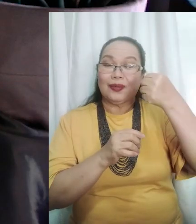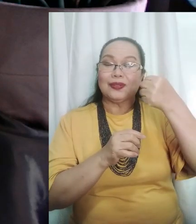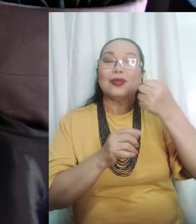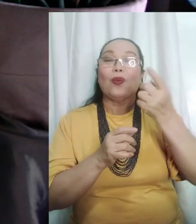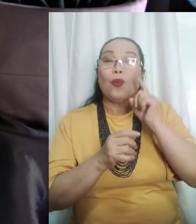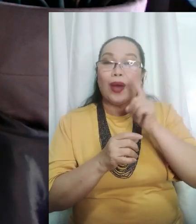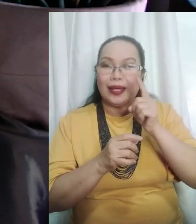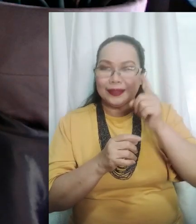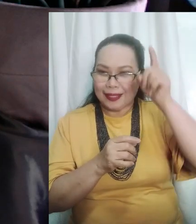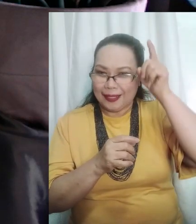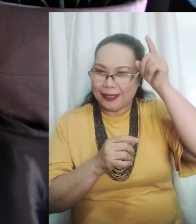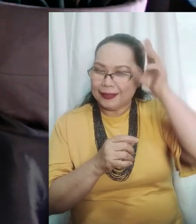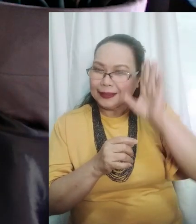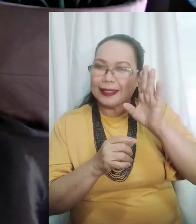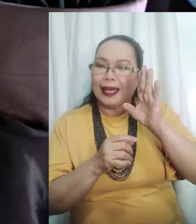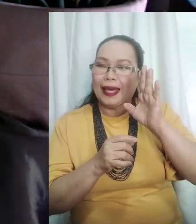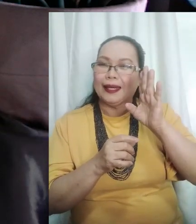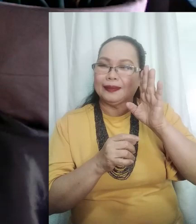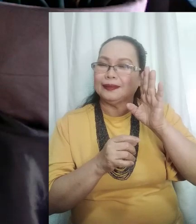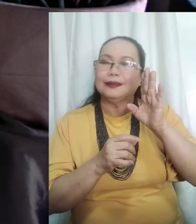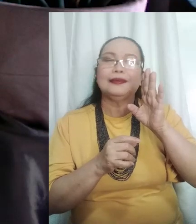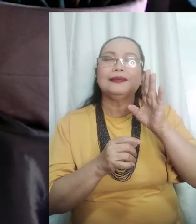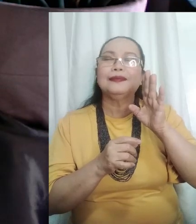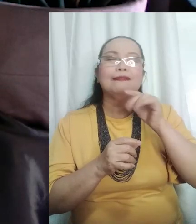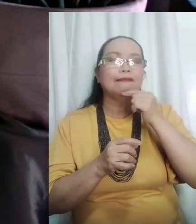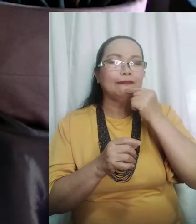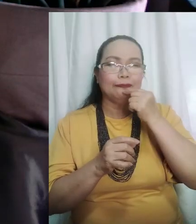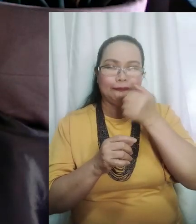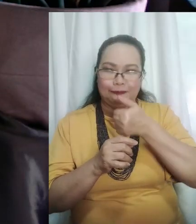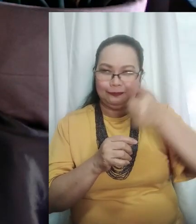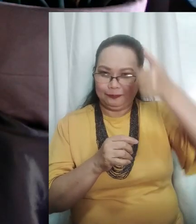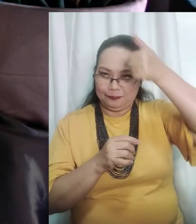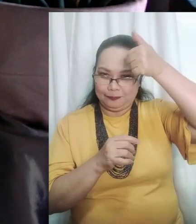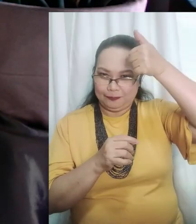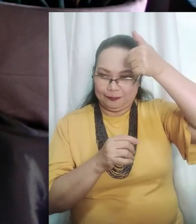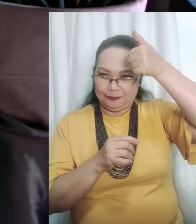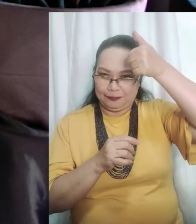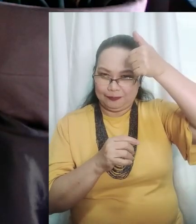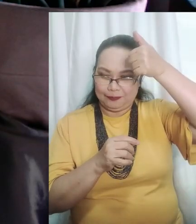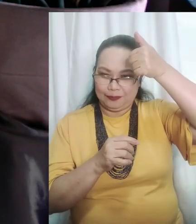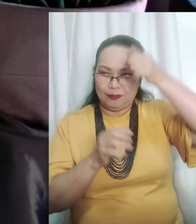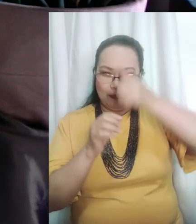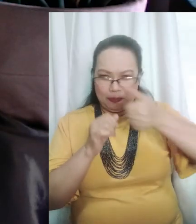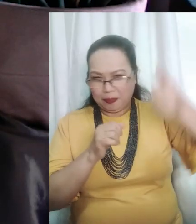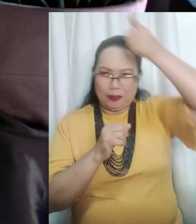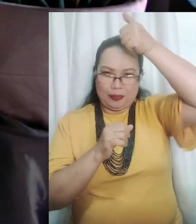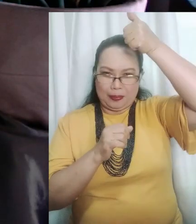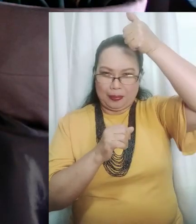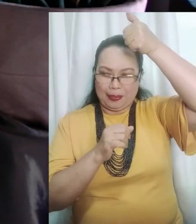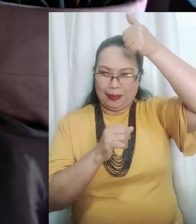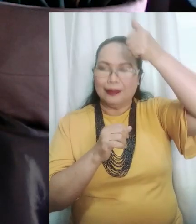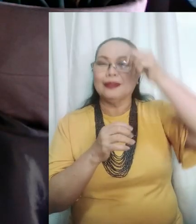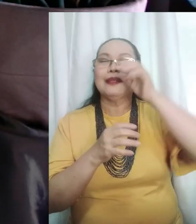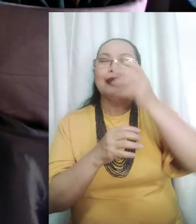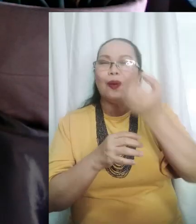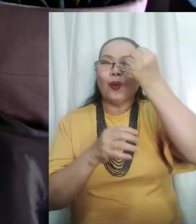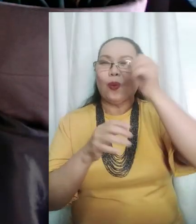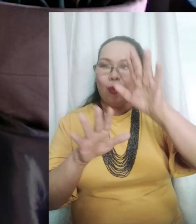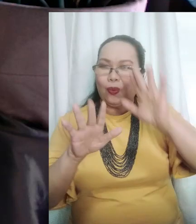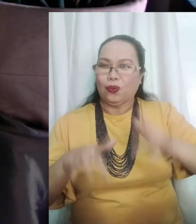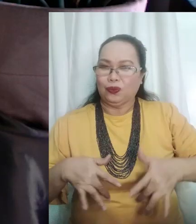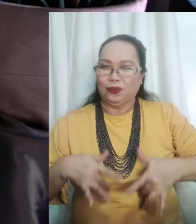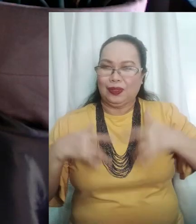because what? God was utmost and supreme in